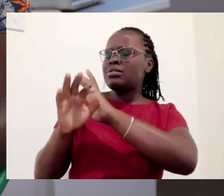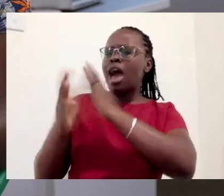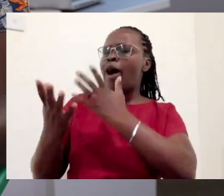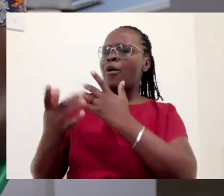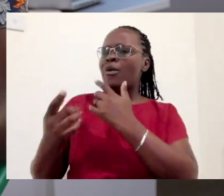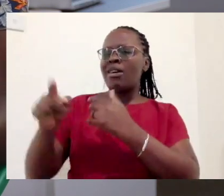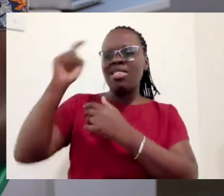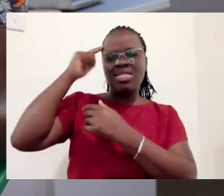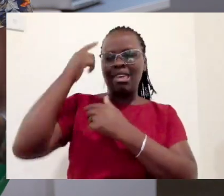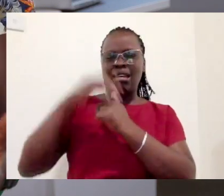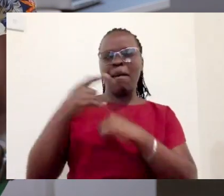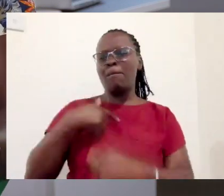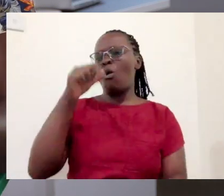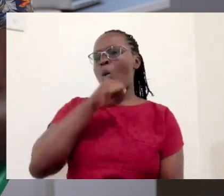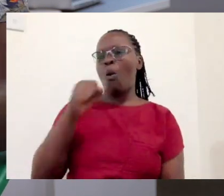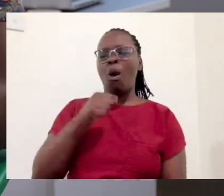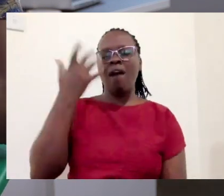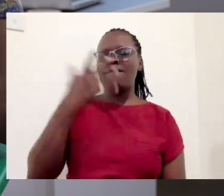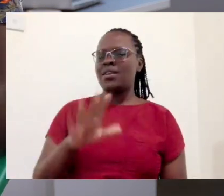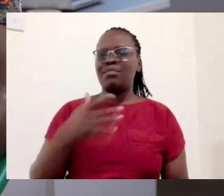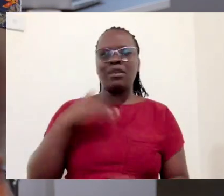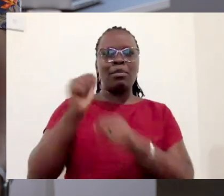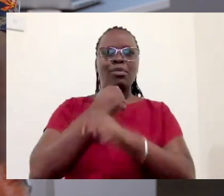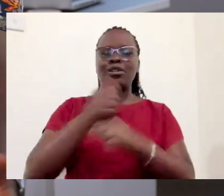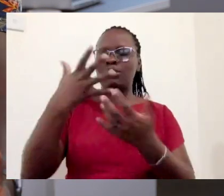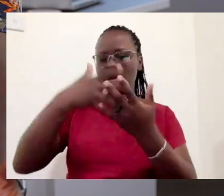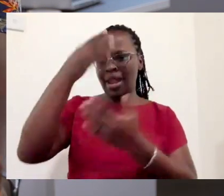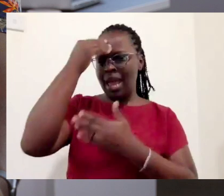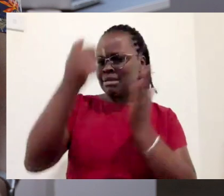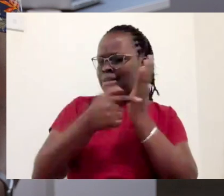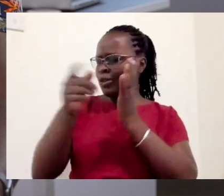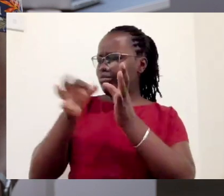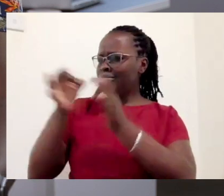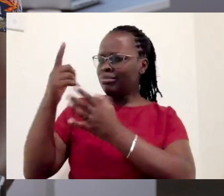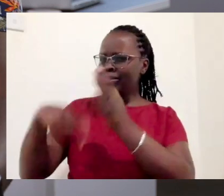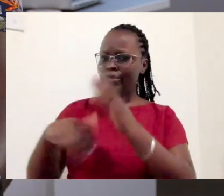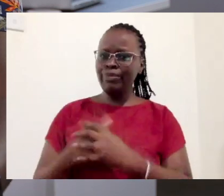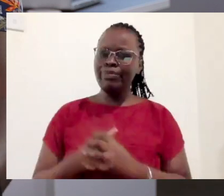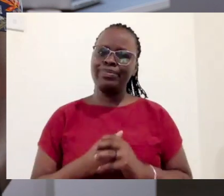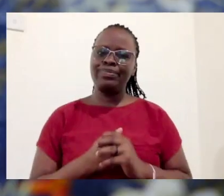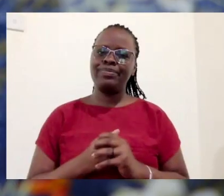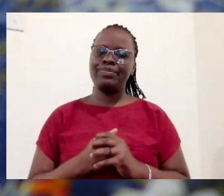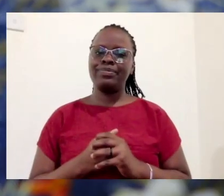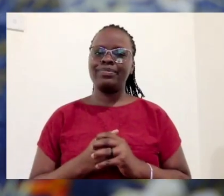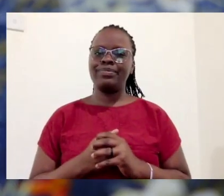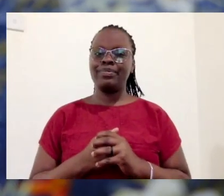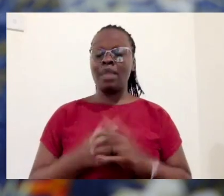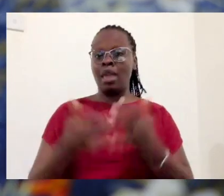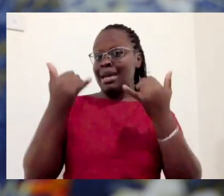only applicable to young people or those who are tech savvy? We're seeing you working with a diverse set of people.